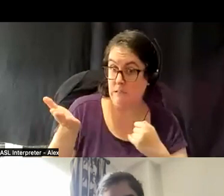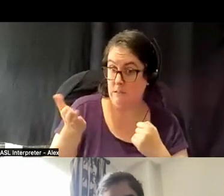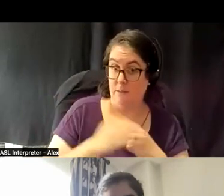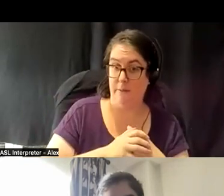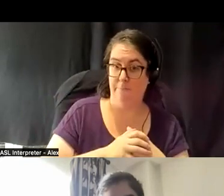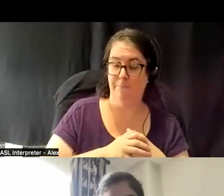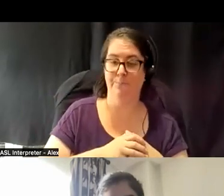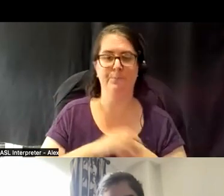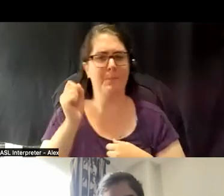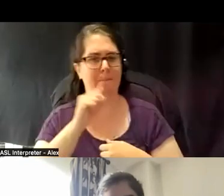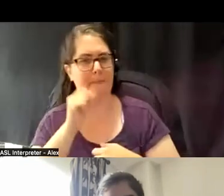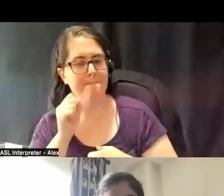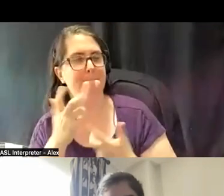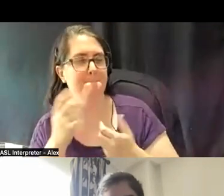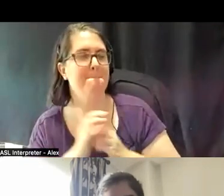Yeah, for sure.